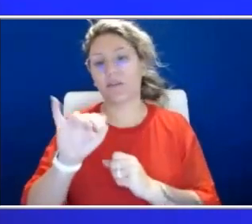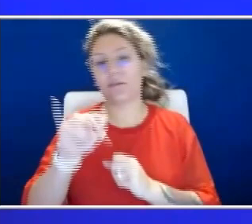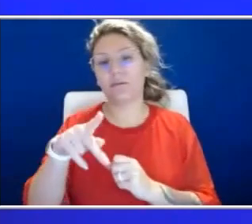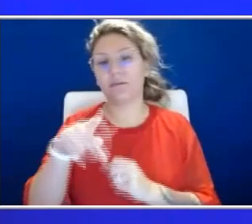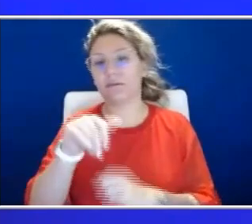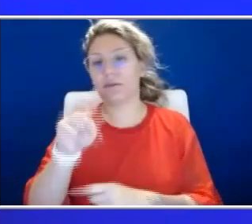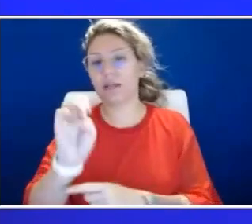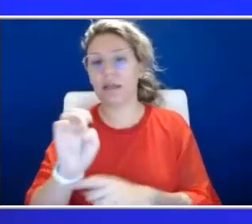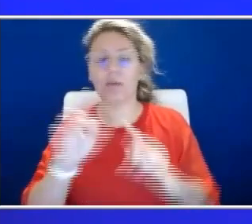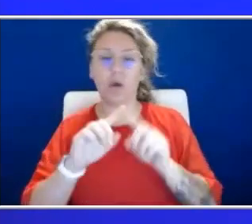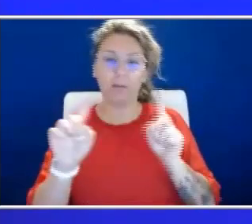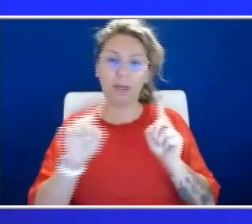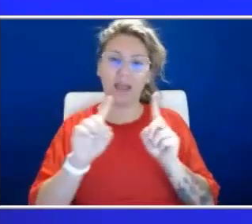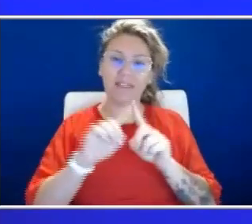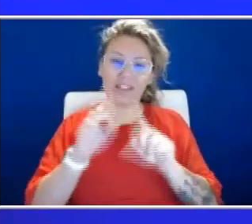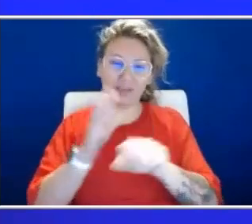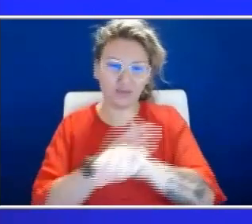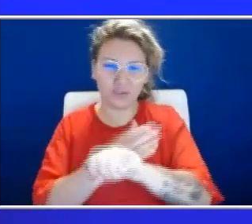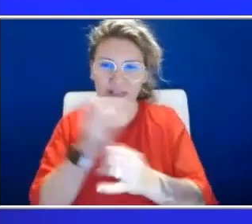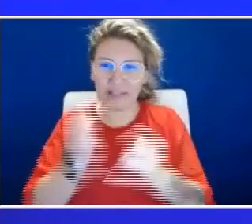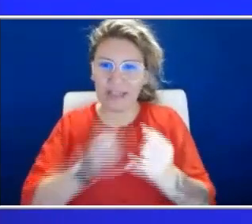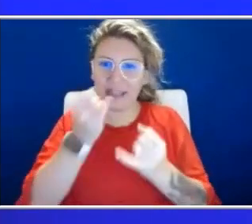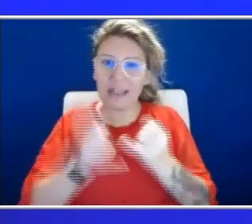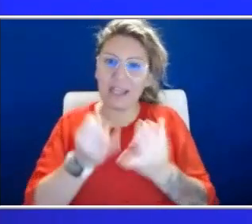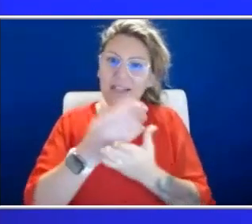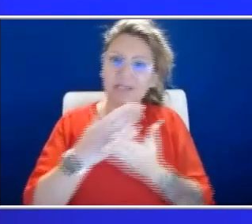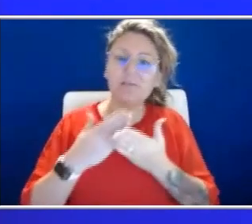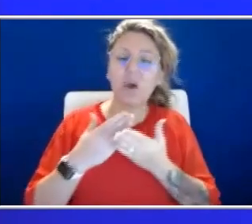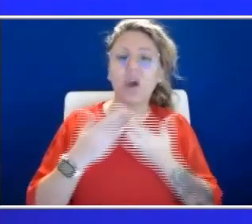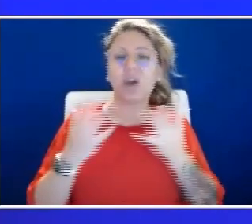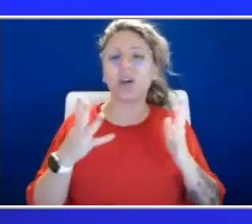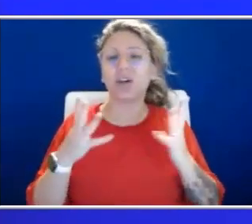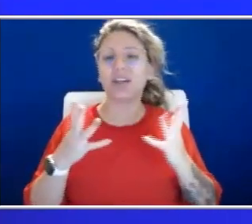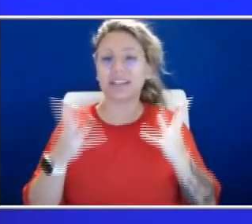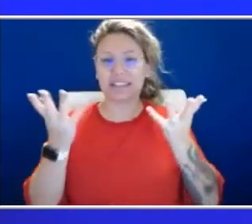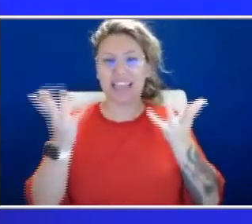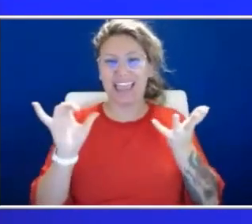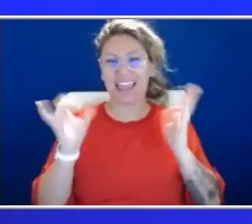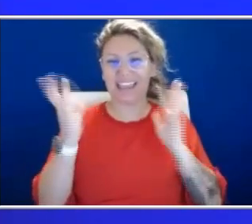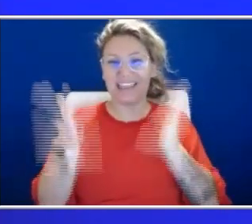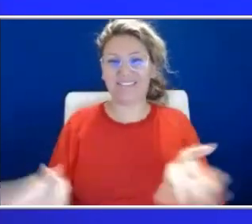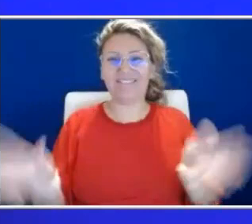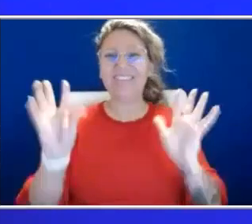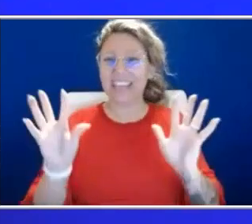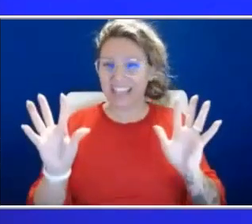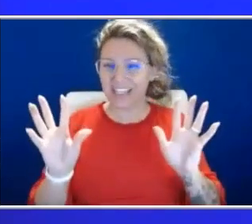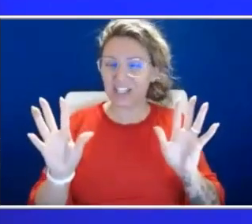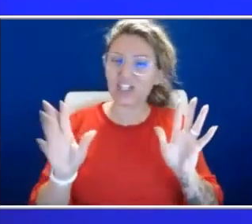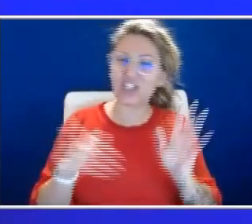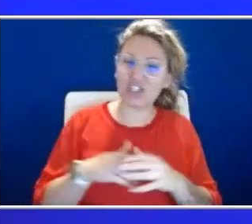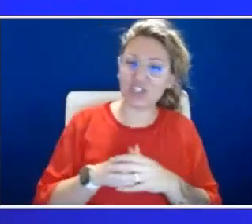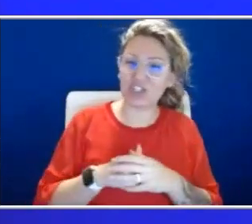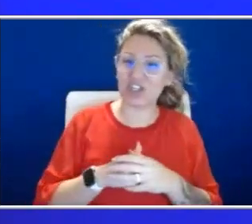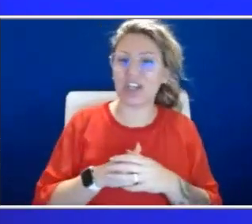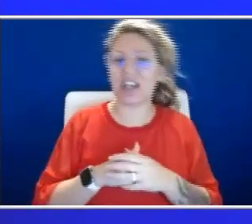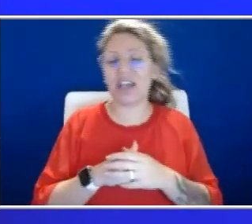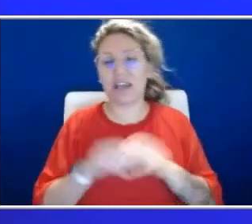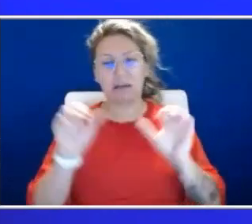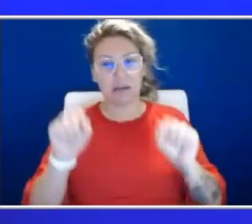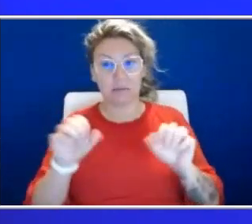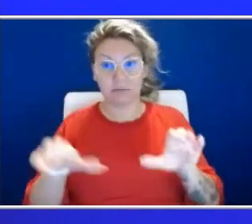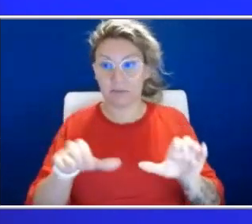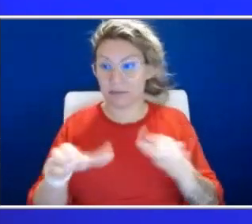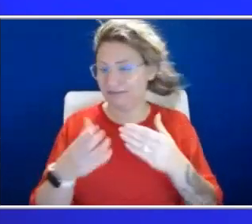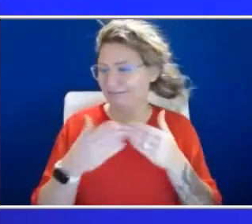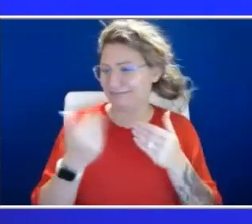the last part of reconstruction. It's kind of the finish. And so it can be done as an easy procedure